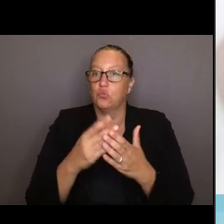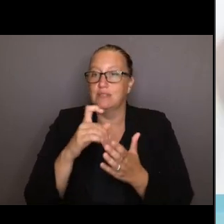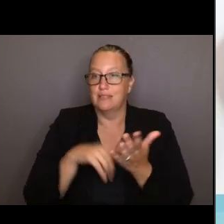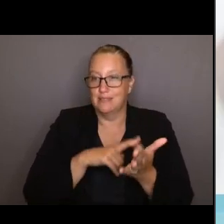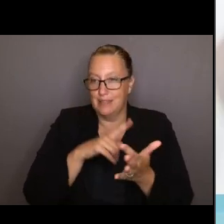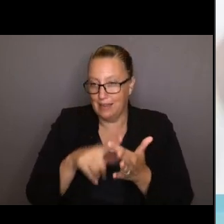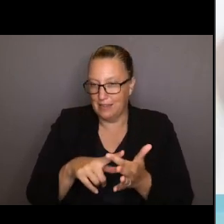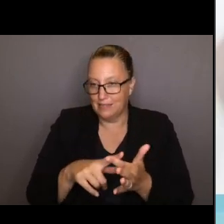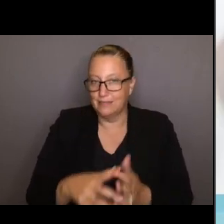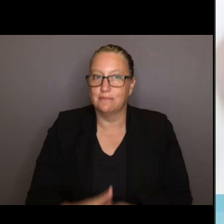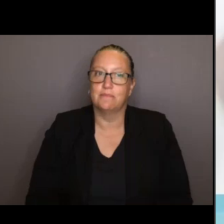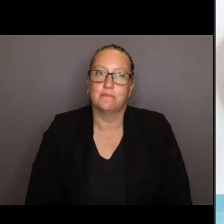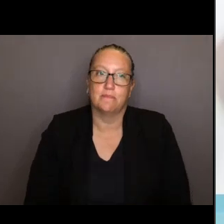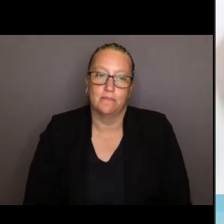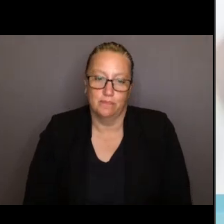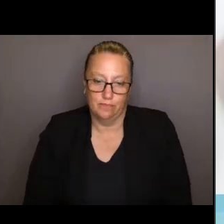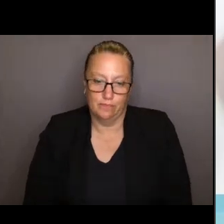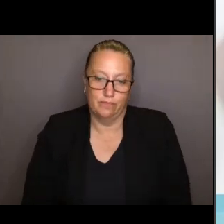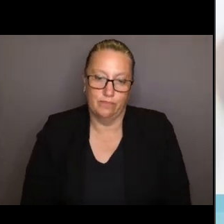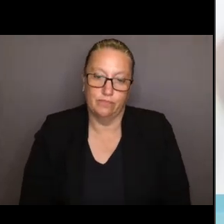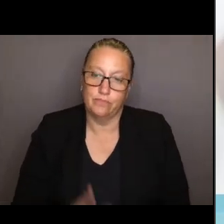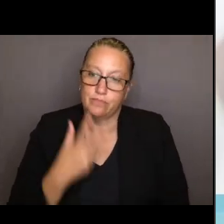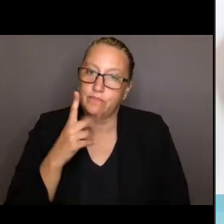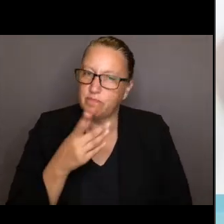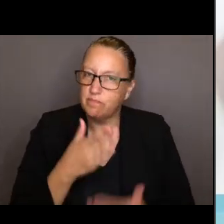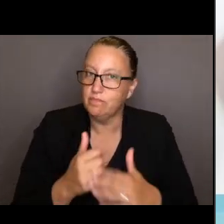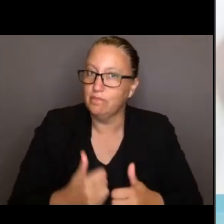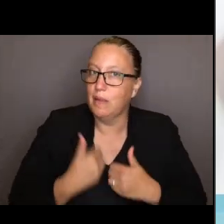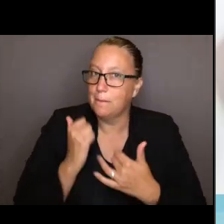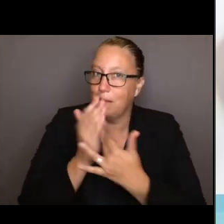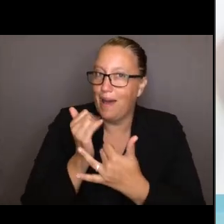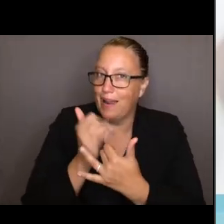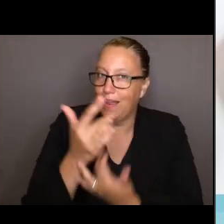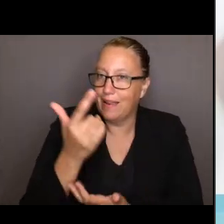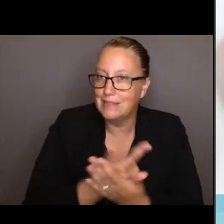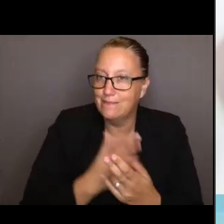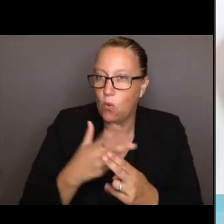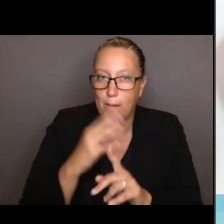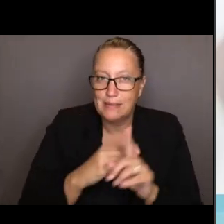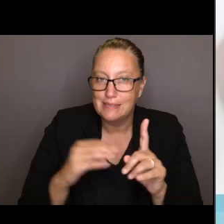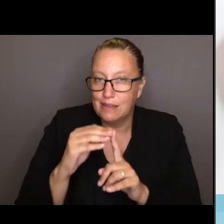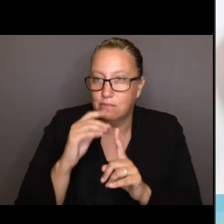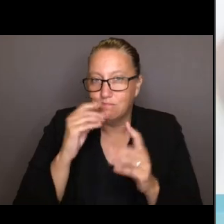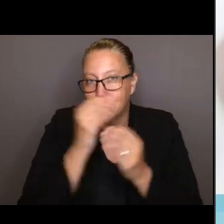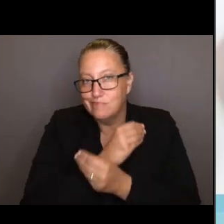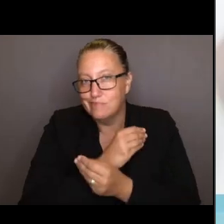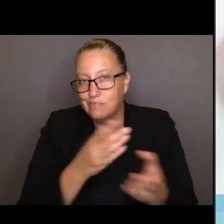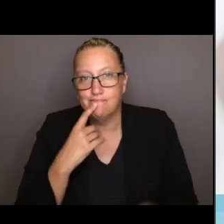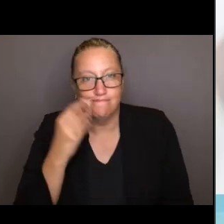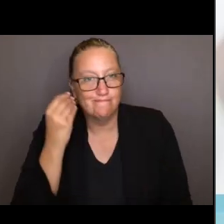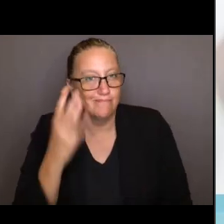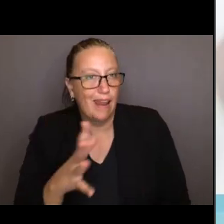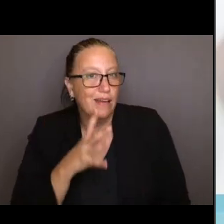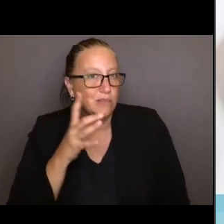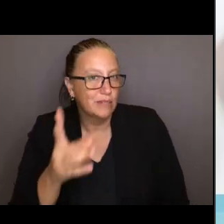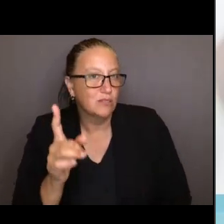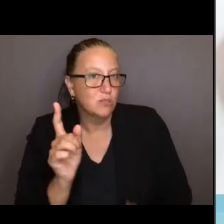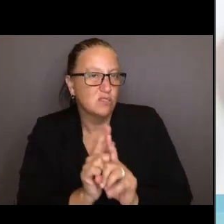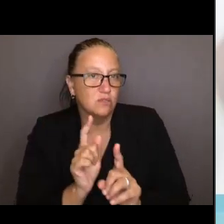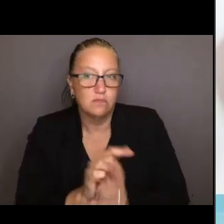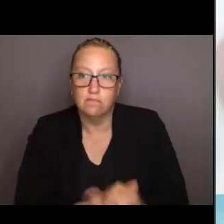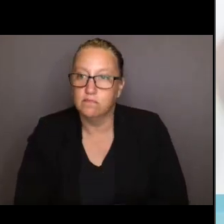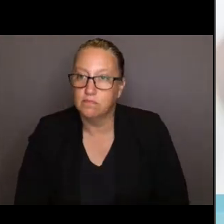Queensland homepage. And if you are on our mailing list to get updates on upcoming webinars, you'll hear about that next week as well. We